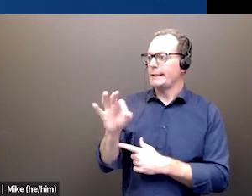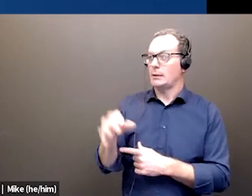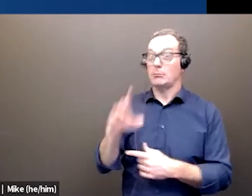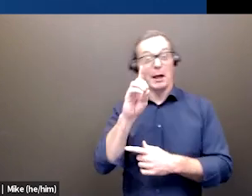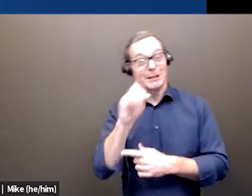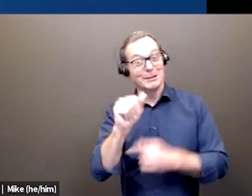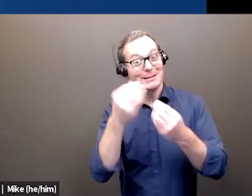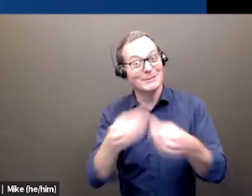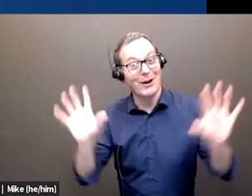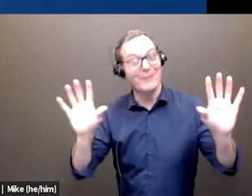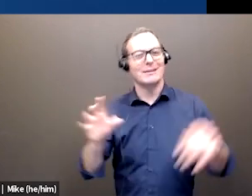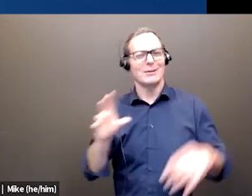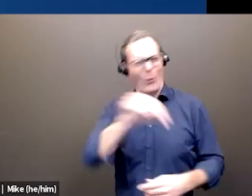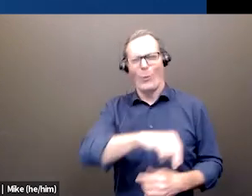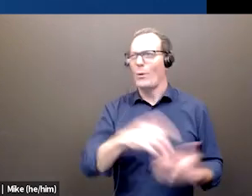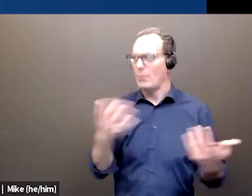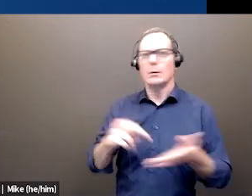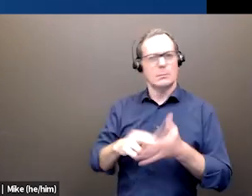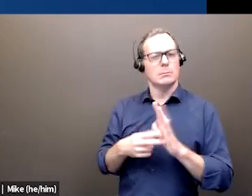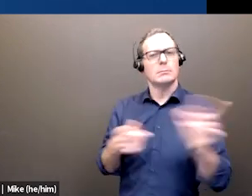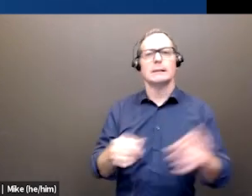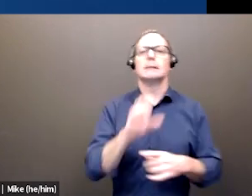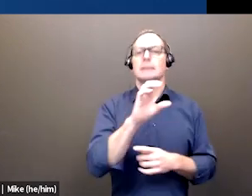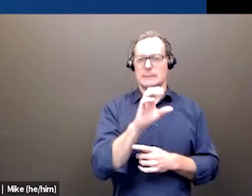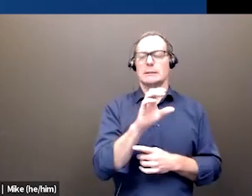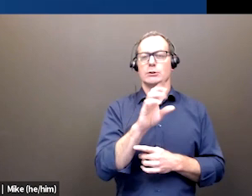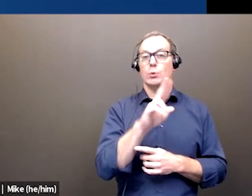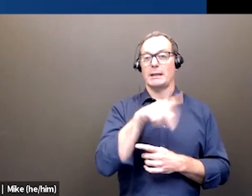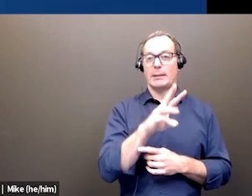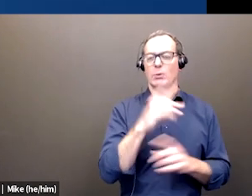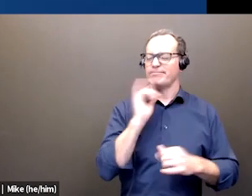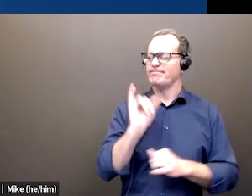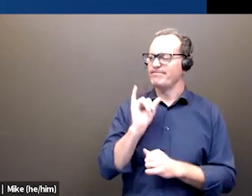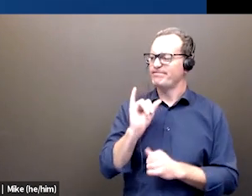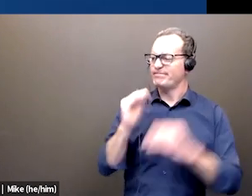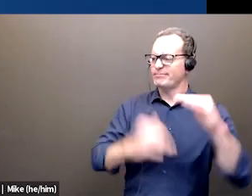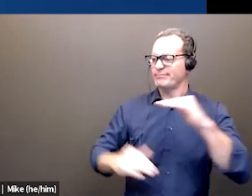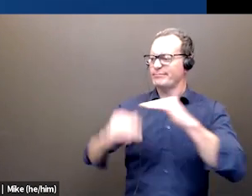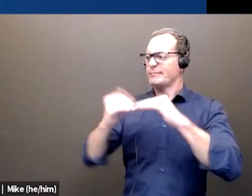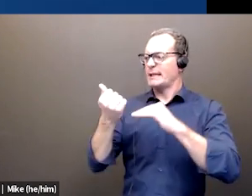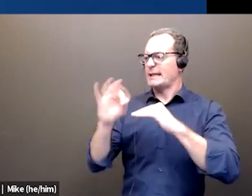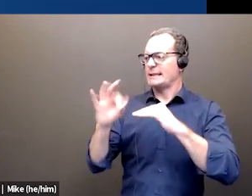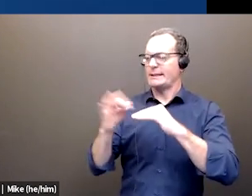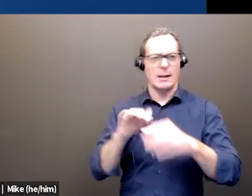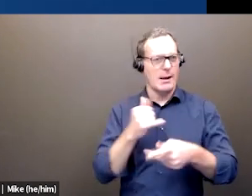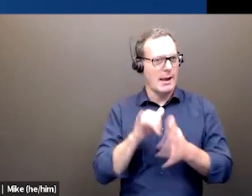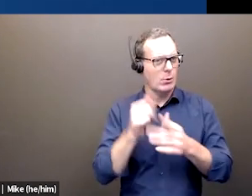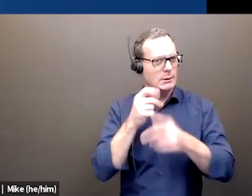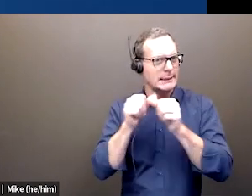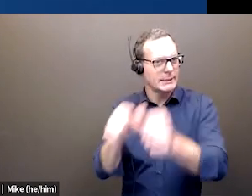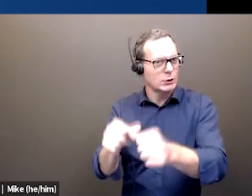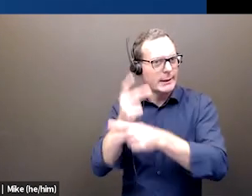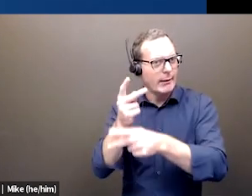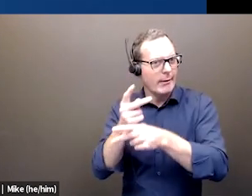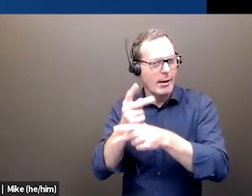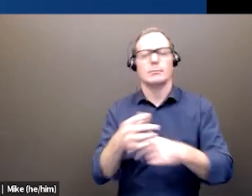that CUPW developed our Moving On project. The Moving On project is available to postal workers